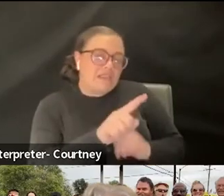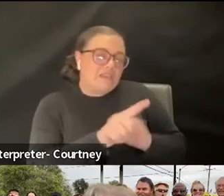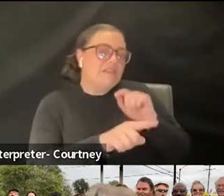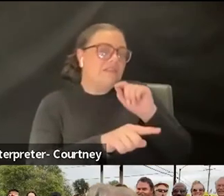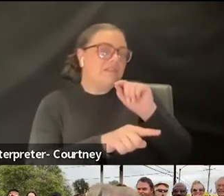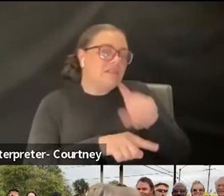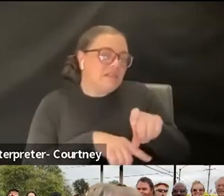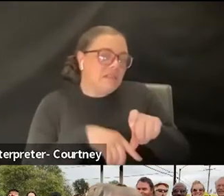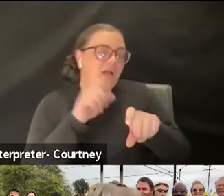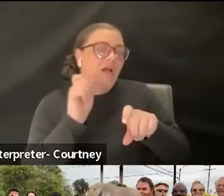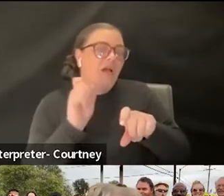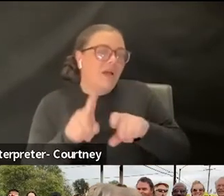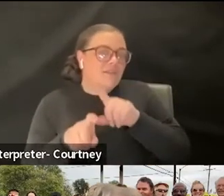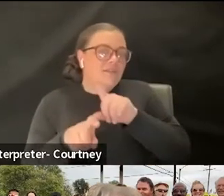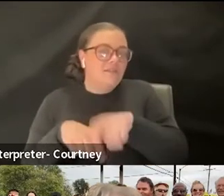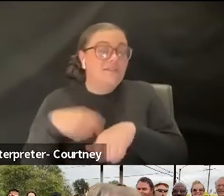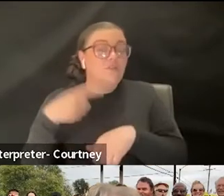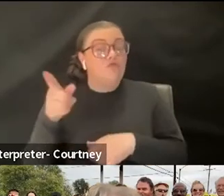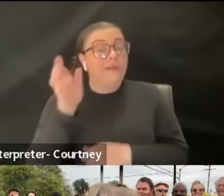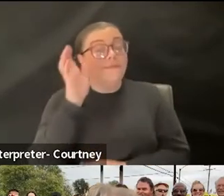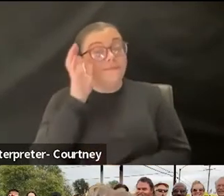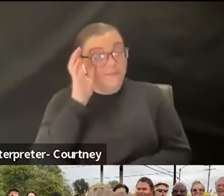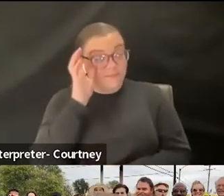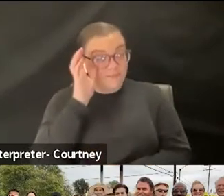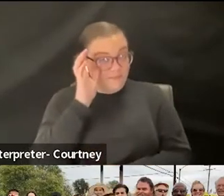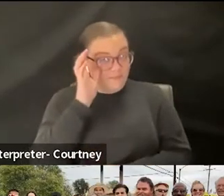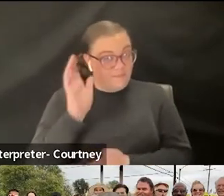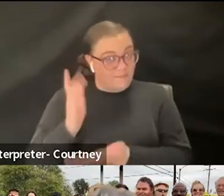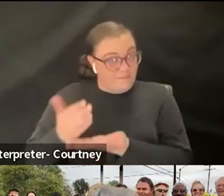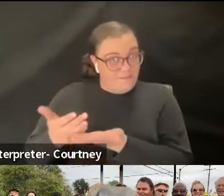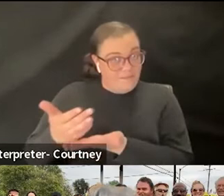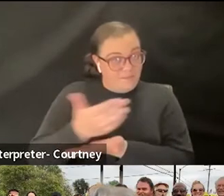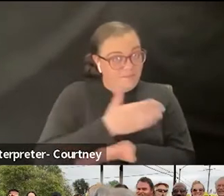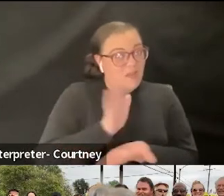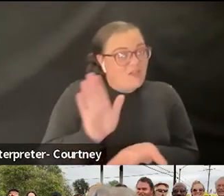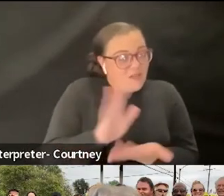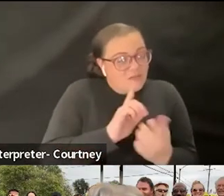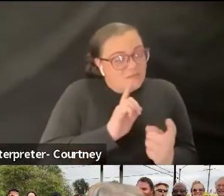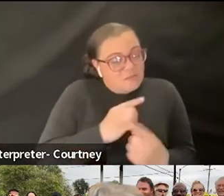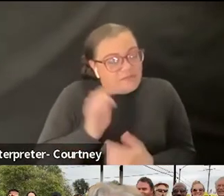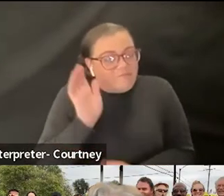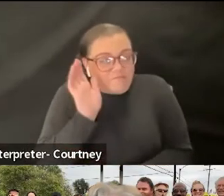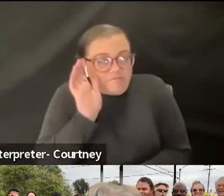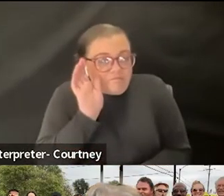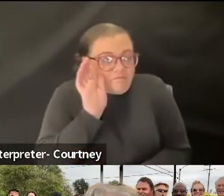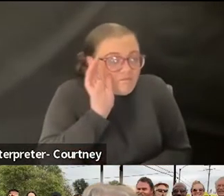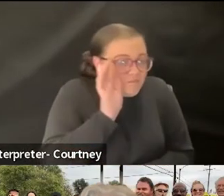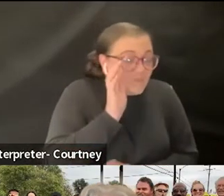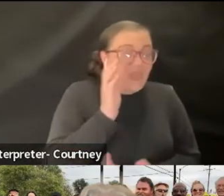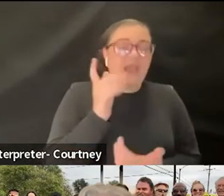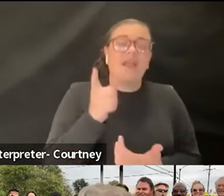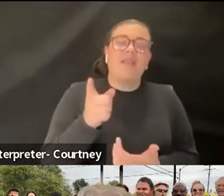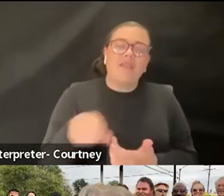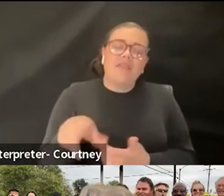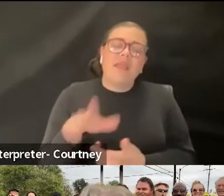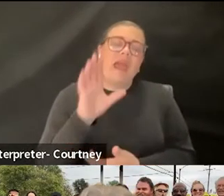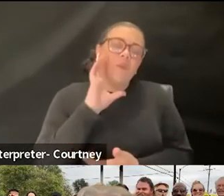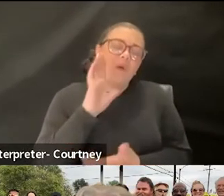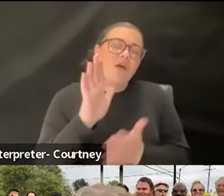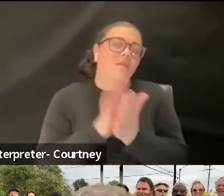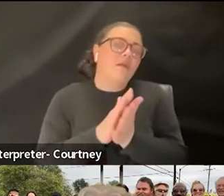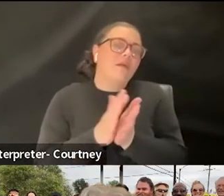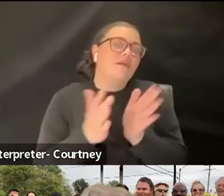something. And second of all, people won't be talked at. They'll become part of the movement, part of